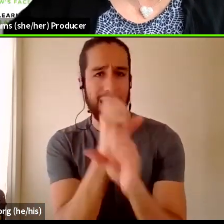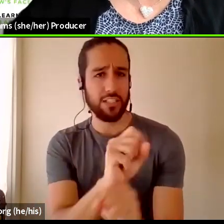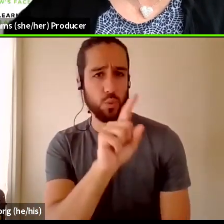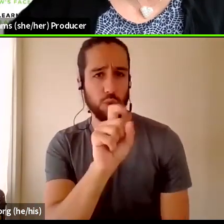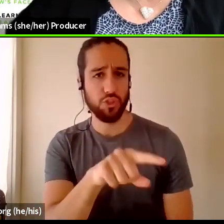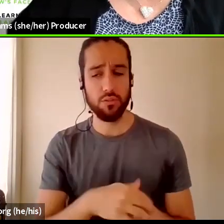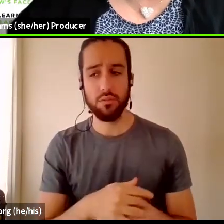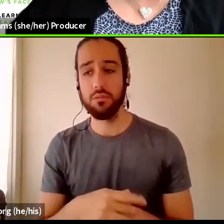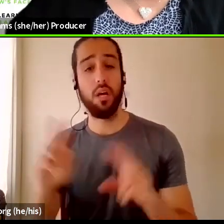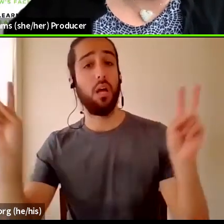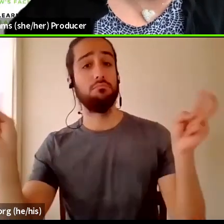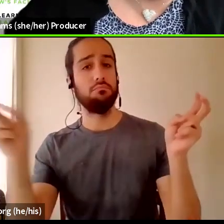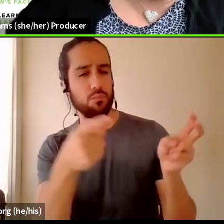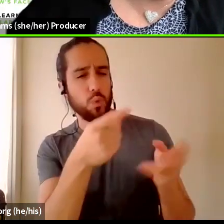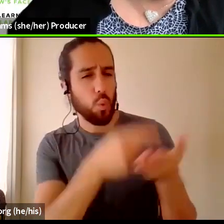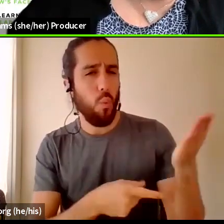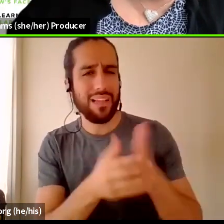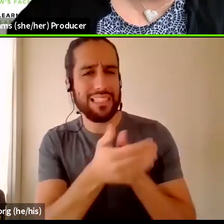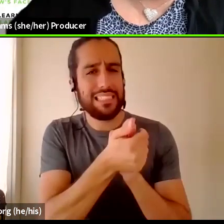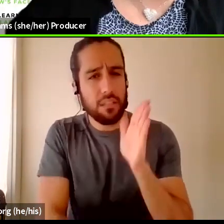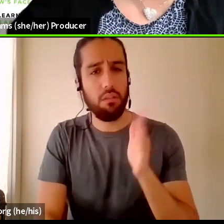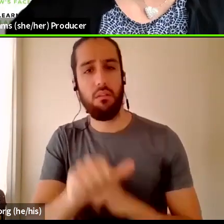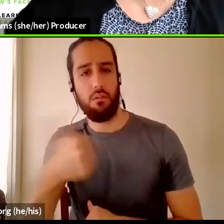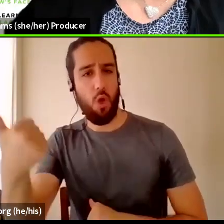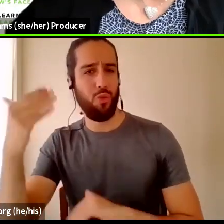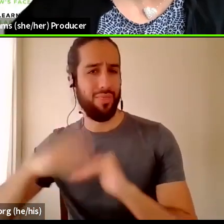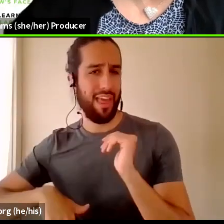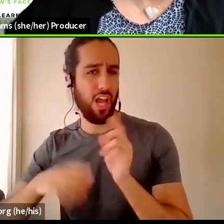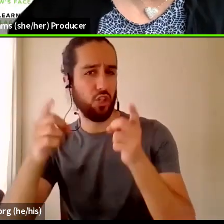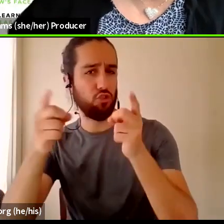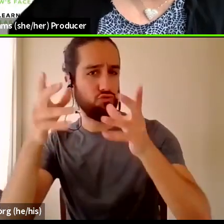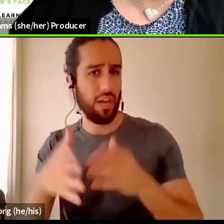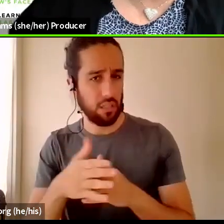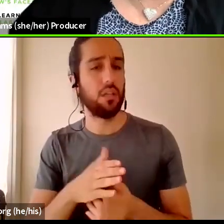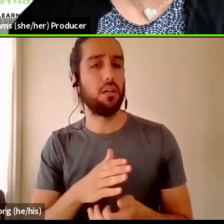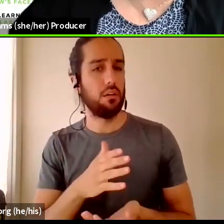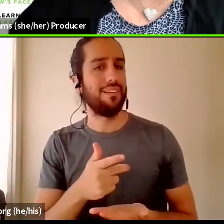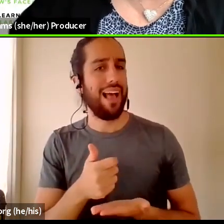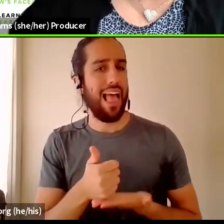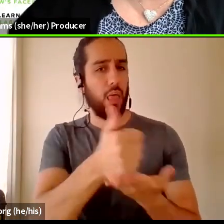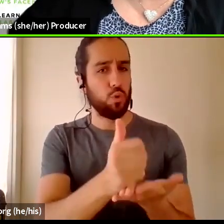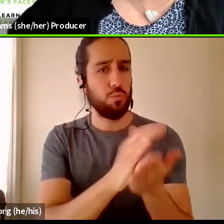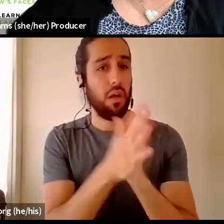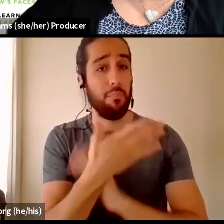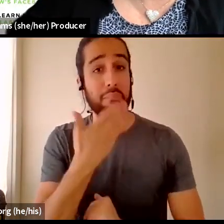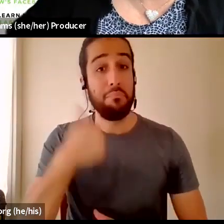What skill, other than directing, of course, helps you be a better director?